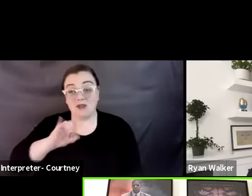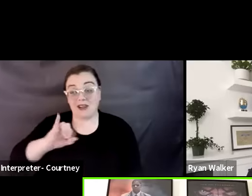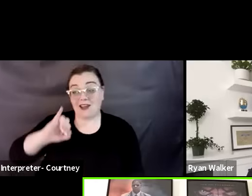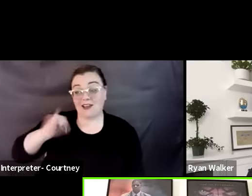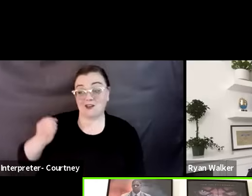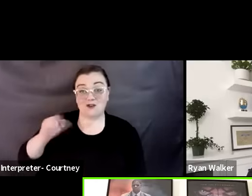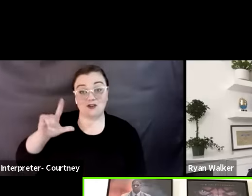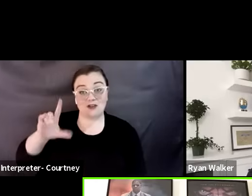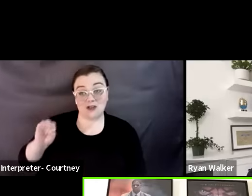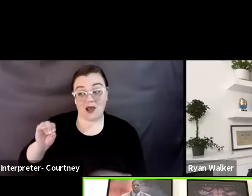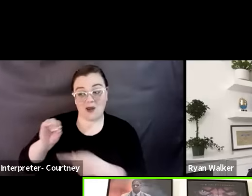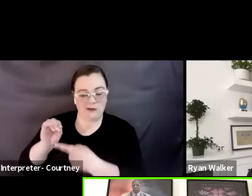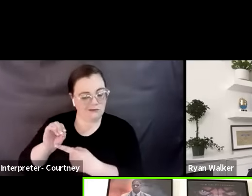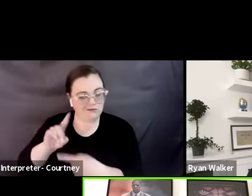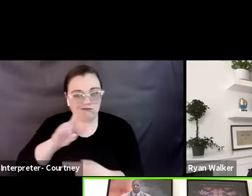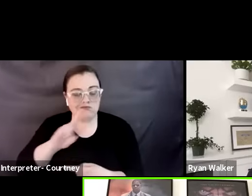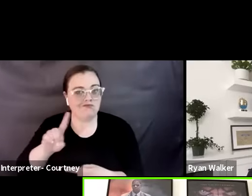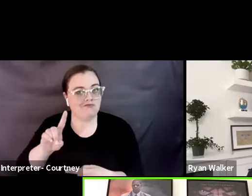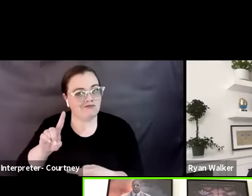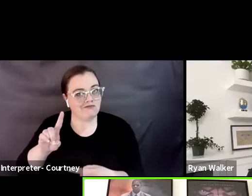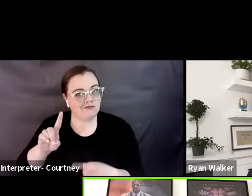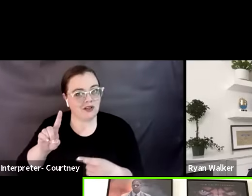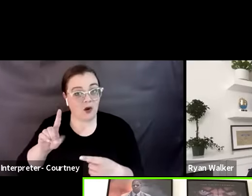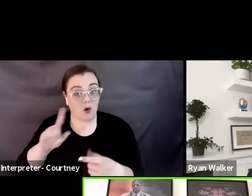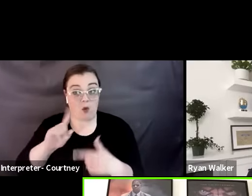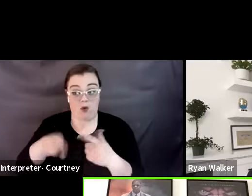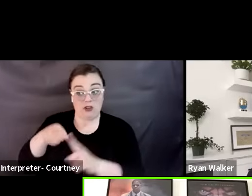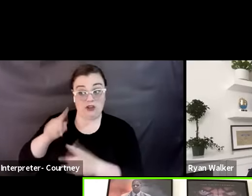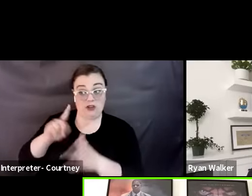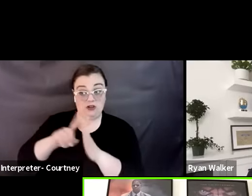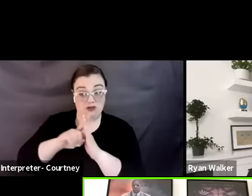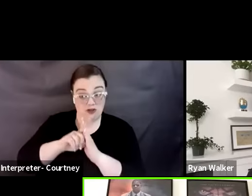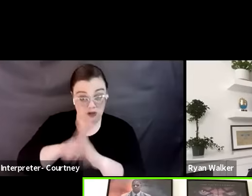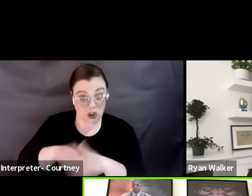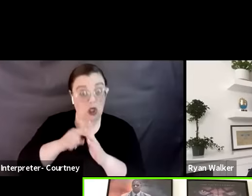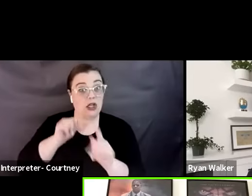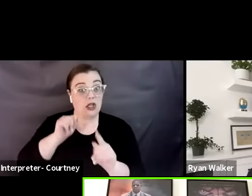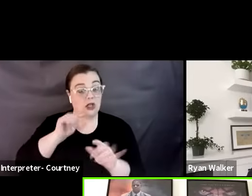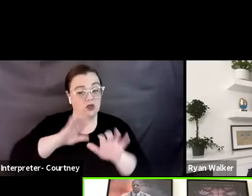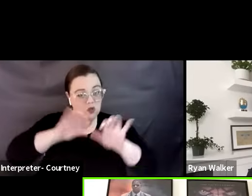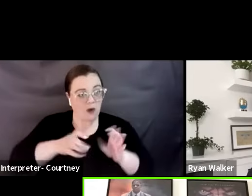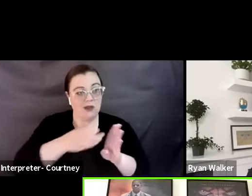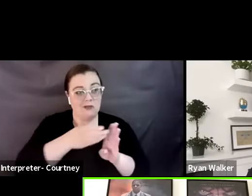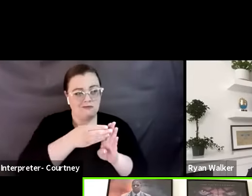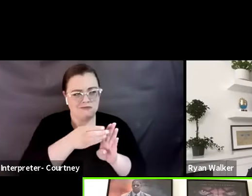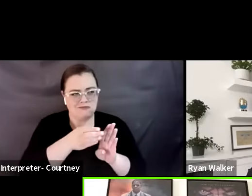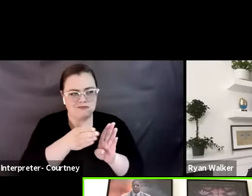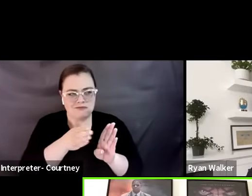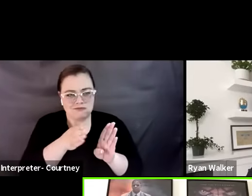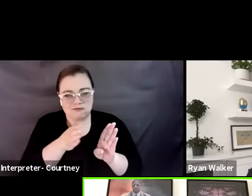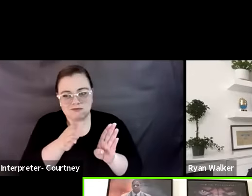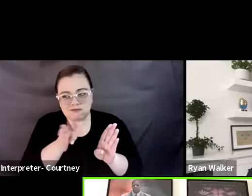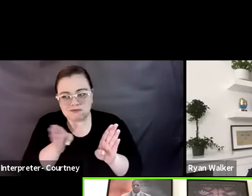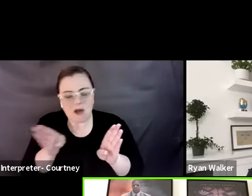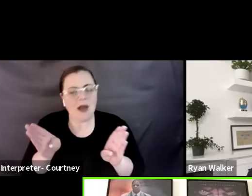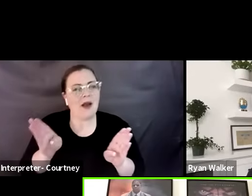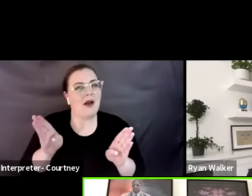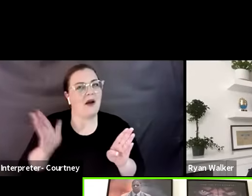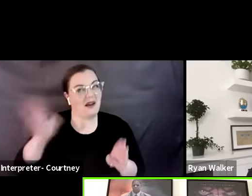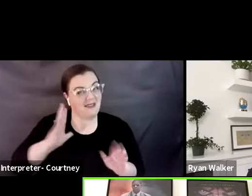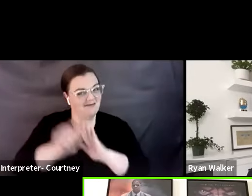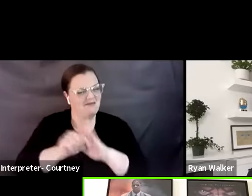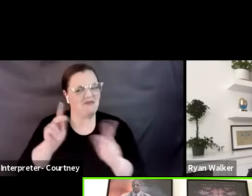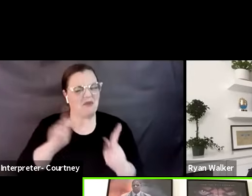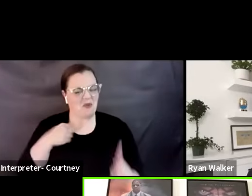didn't understand the value of all the things that she was doing. And they can look back now and go, wow, in a way, she was a maverick